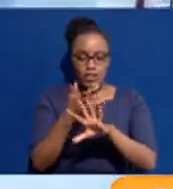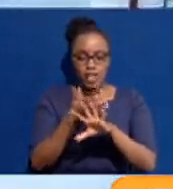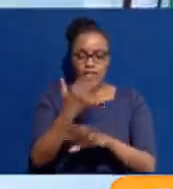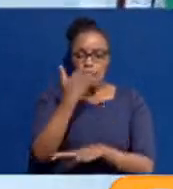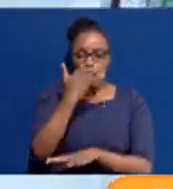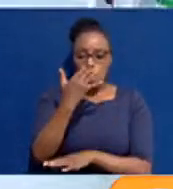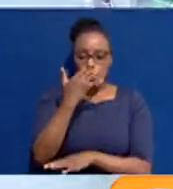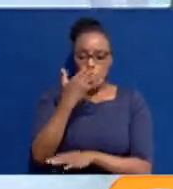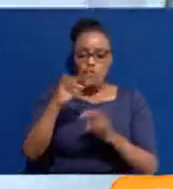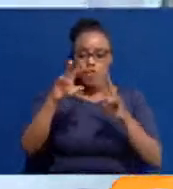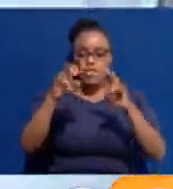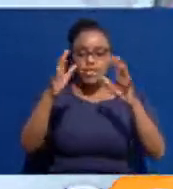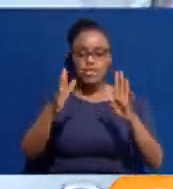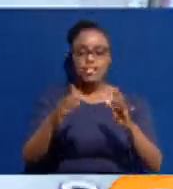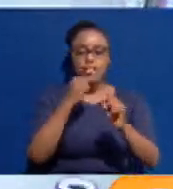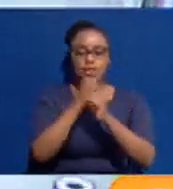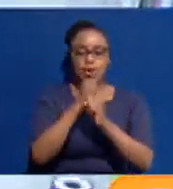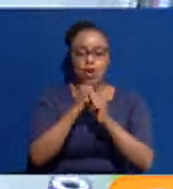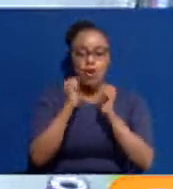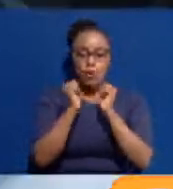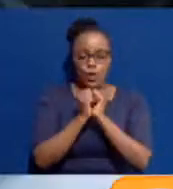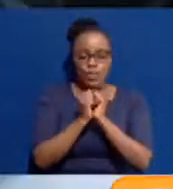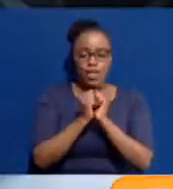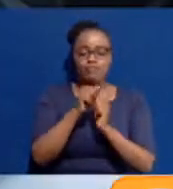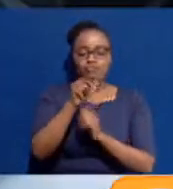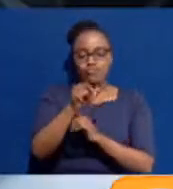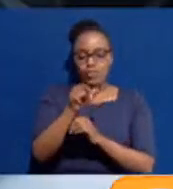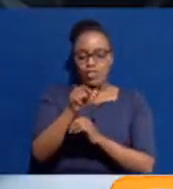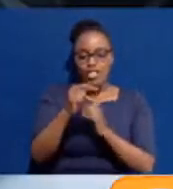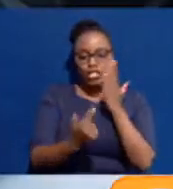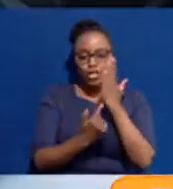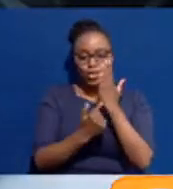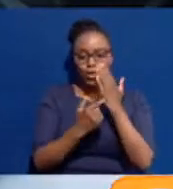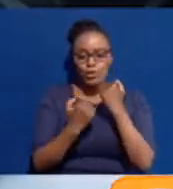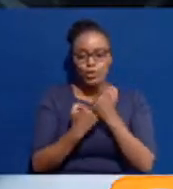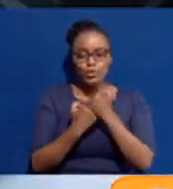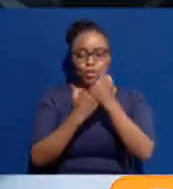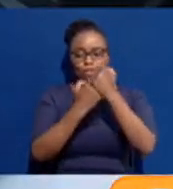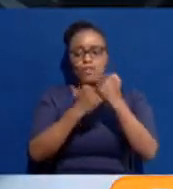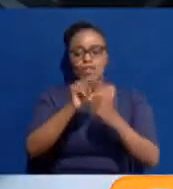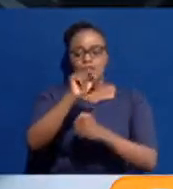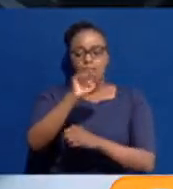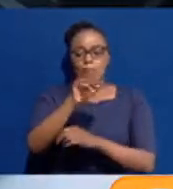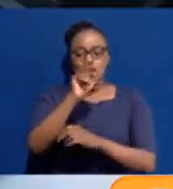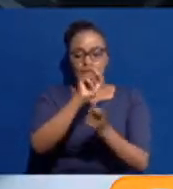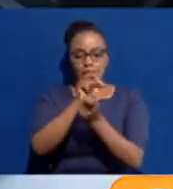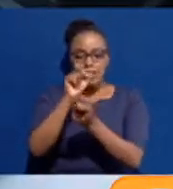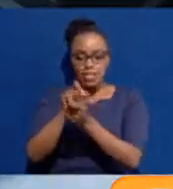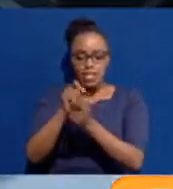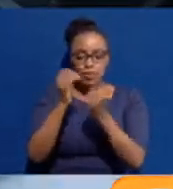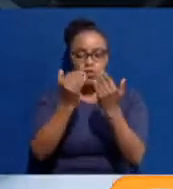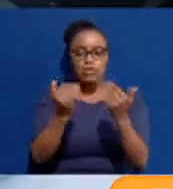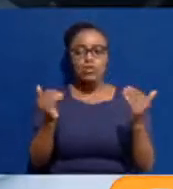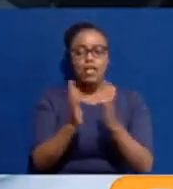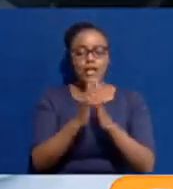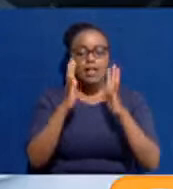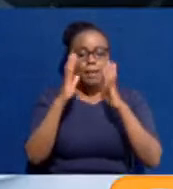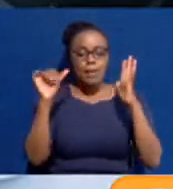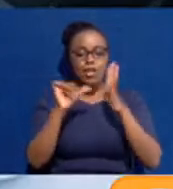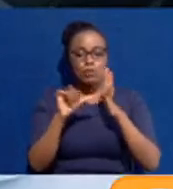breathing. Researchers are also working on a novel technology that is to support TB diagnosis in children, which is still a major